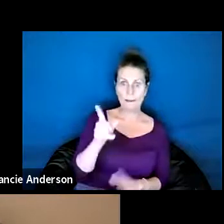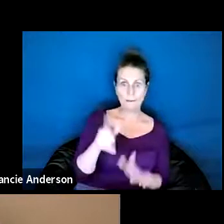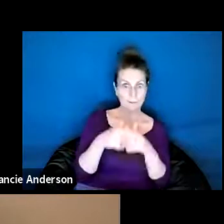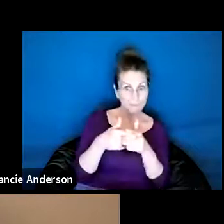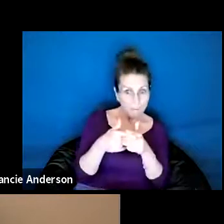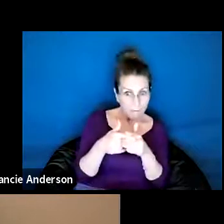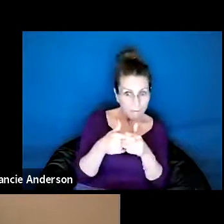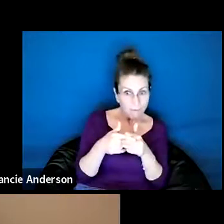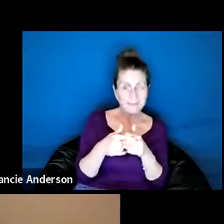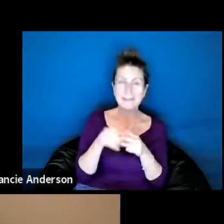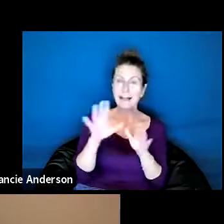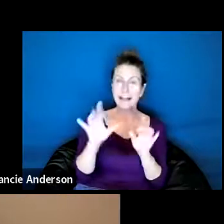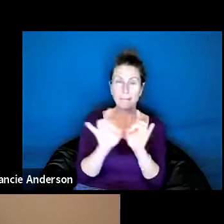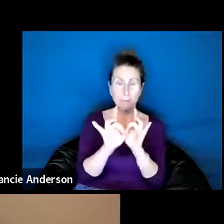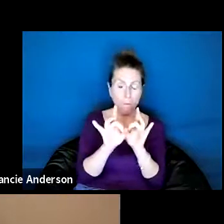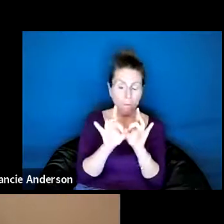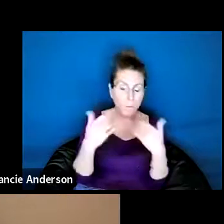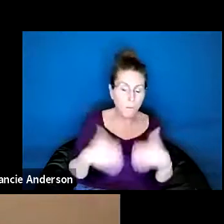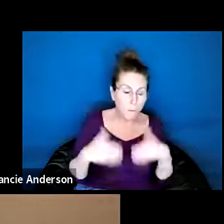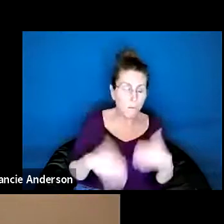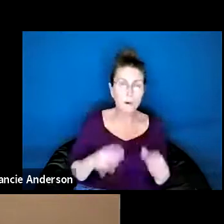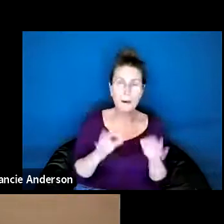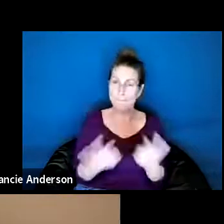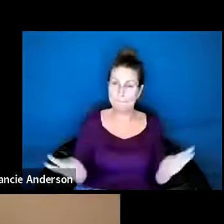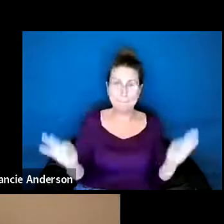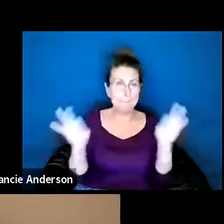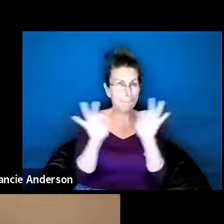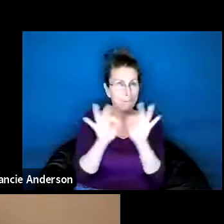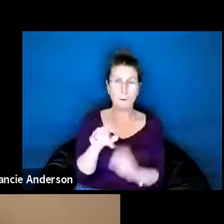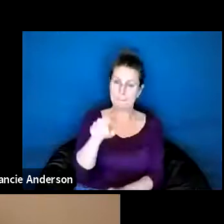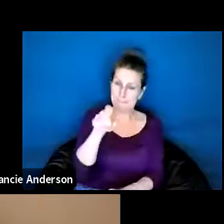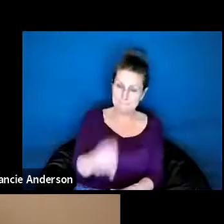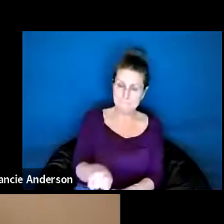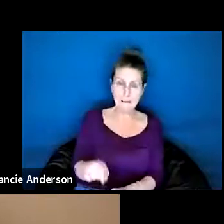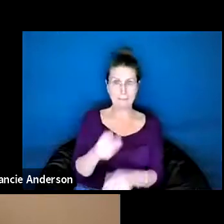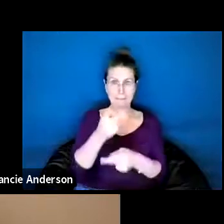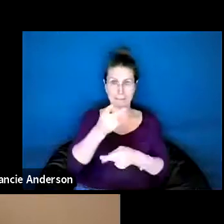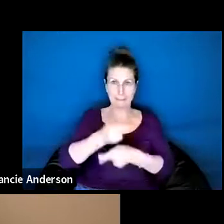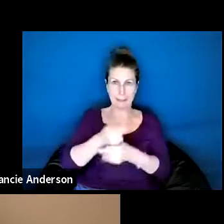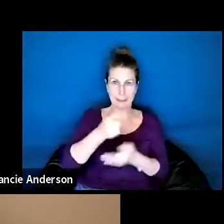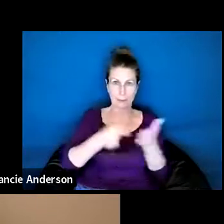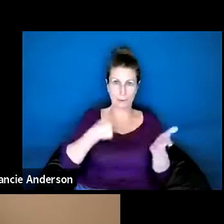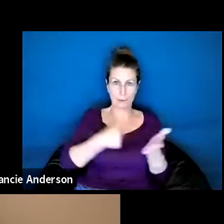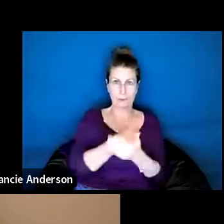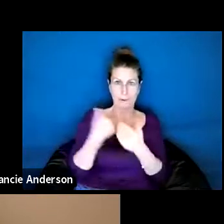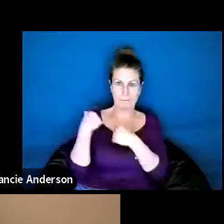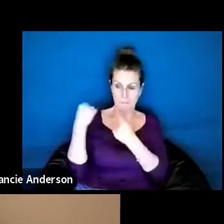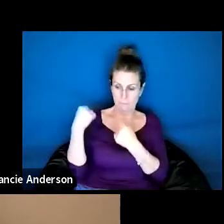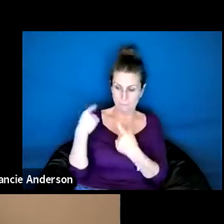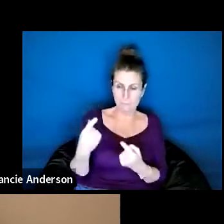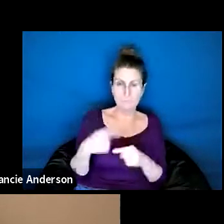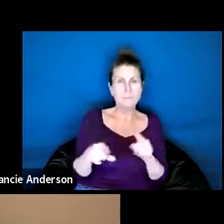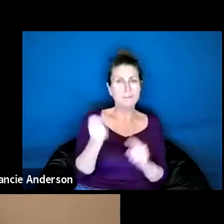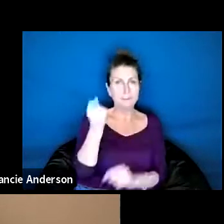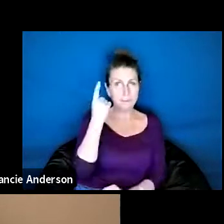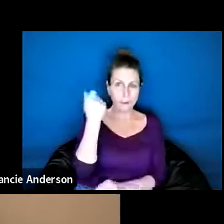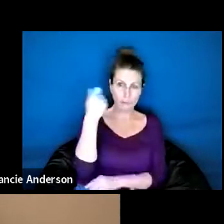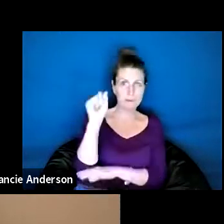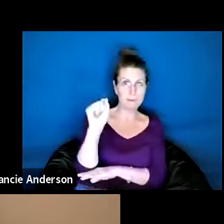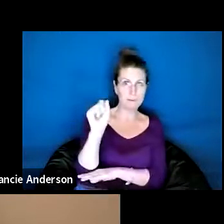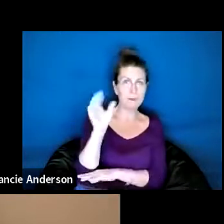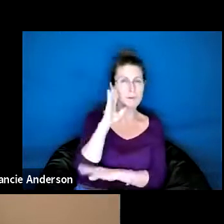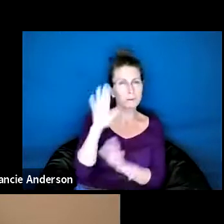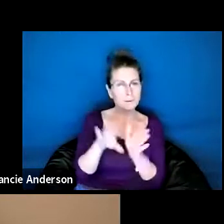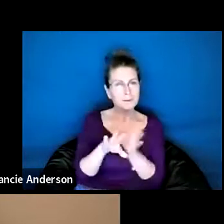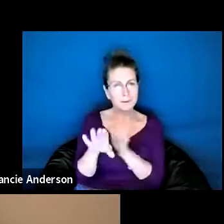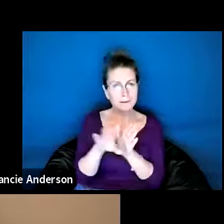it's terribly important. We must look after what we've got. But actually, resistance will develop however carefully